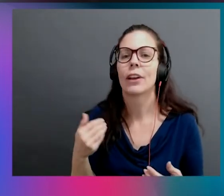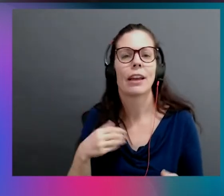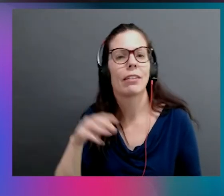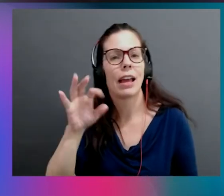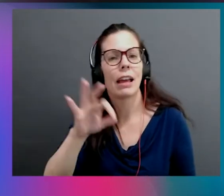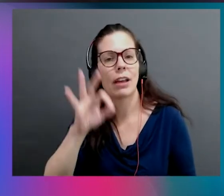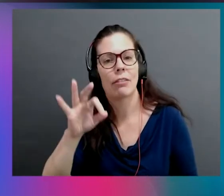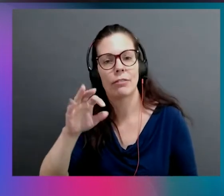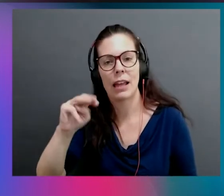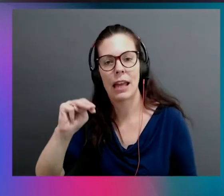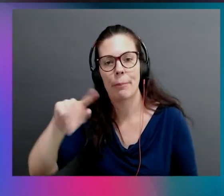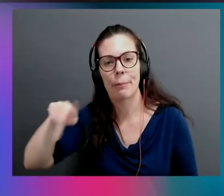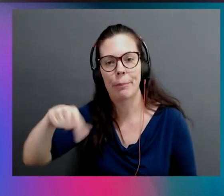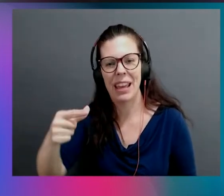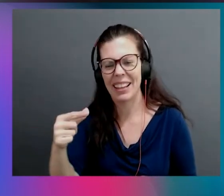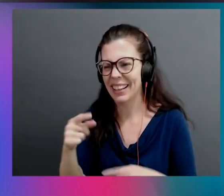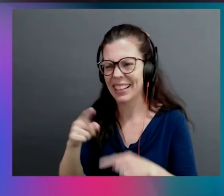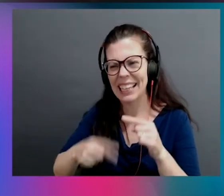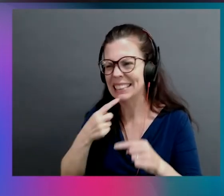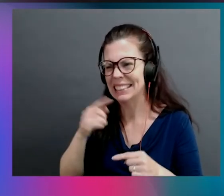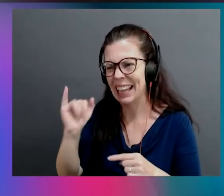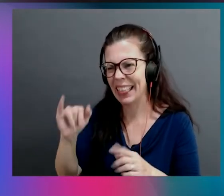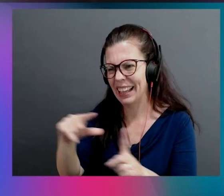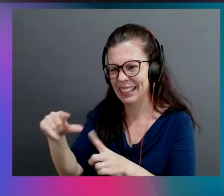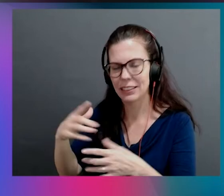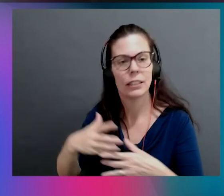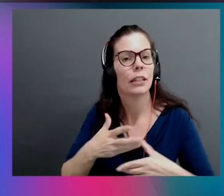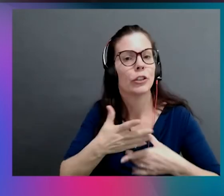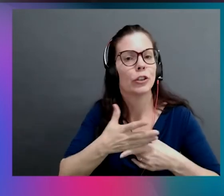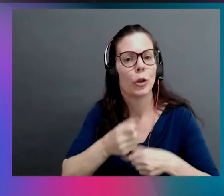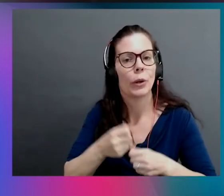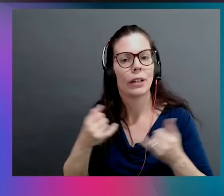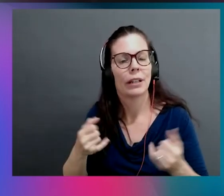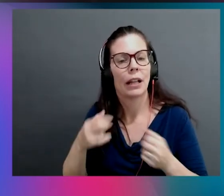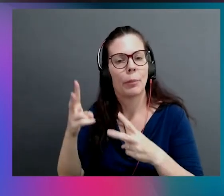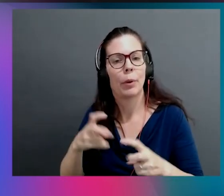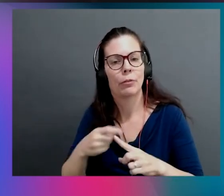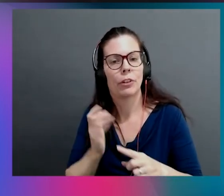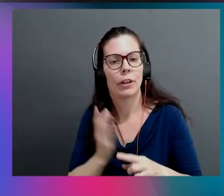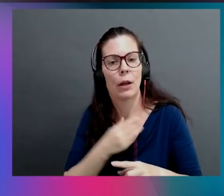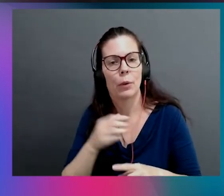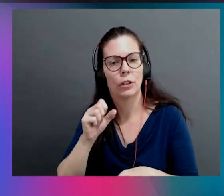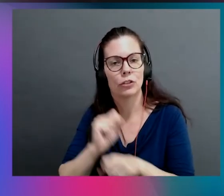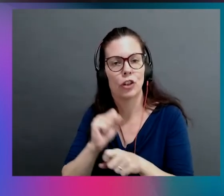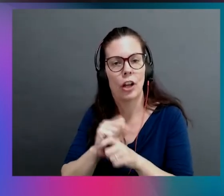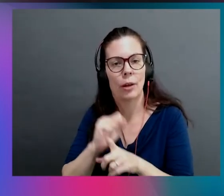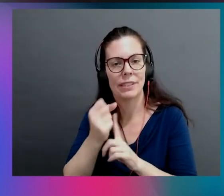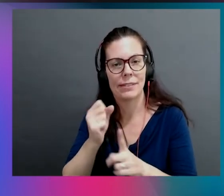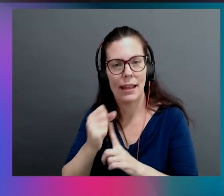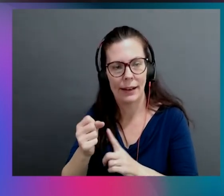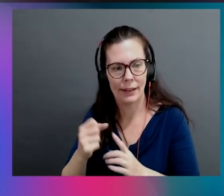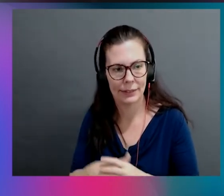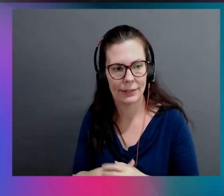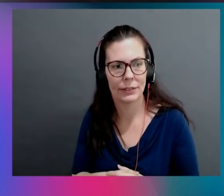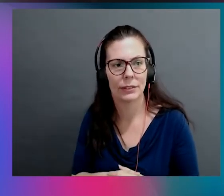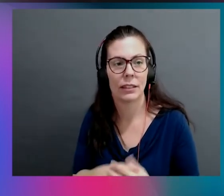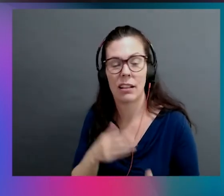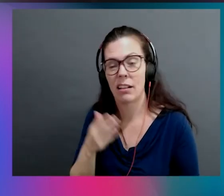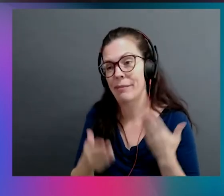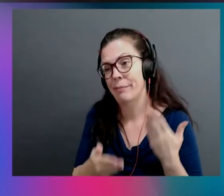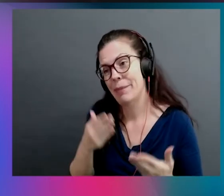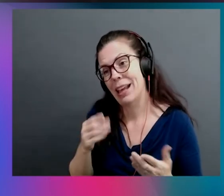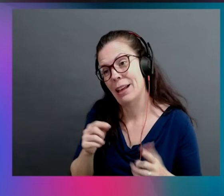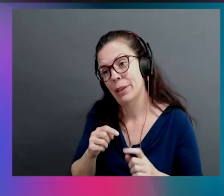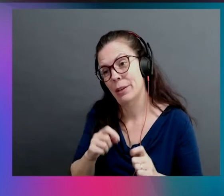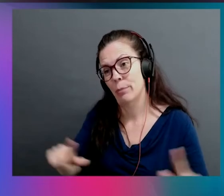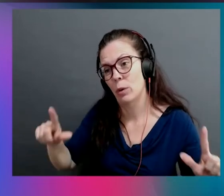FFmpeg, I can't ever say that. Right. Just shortened it. Now it's out for polling for our job status. Okay. We might just pull this. Might just pull